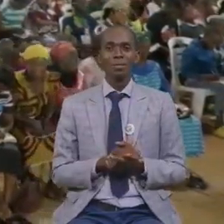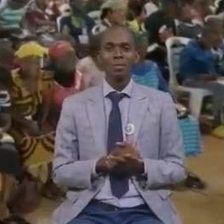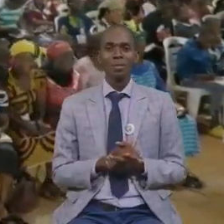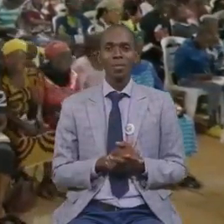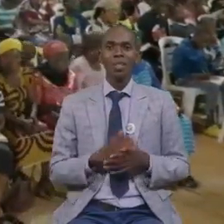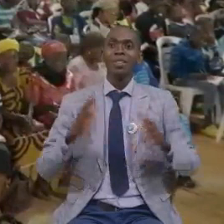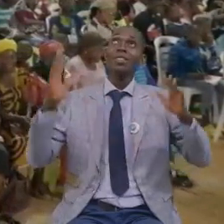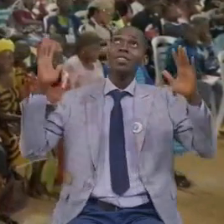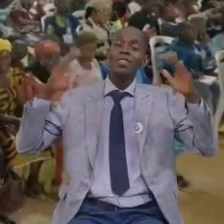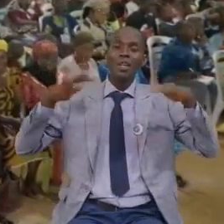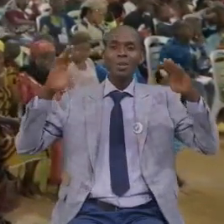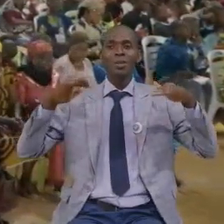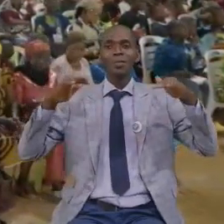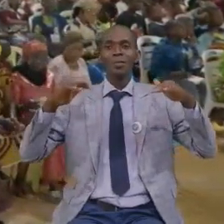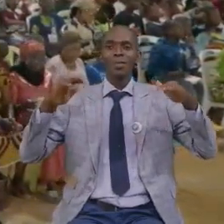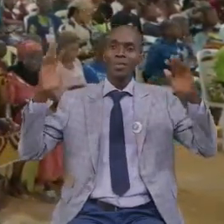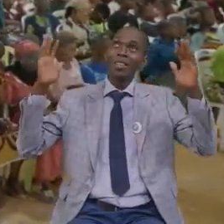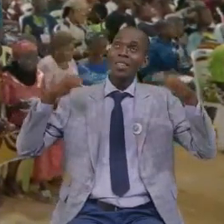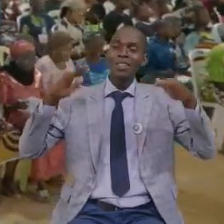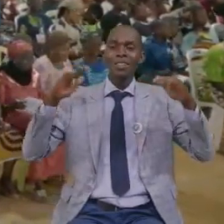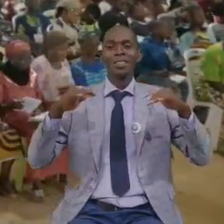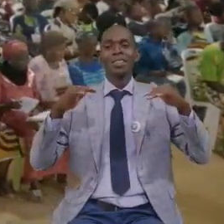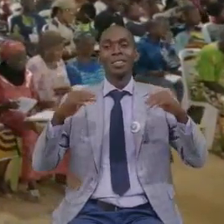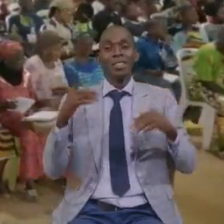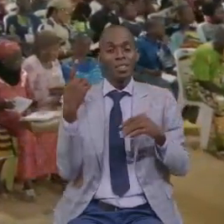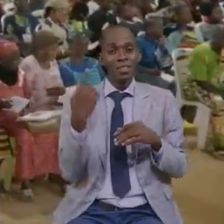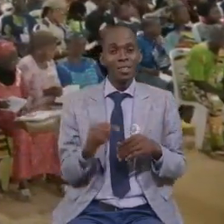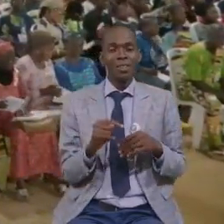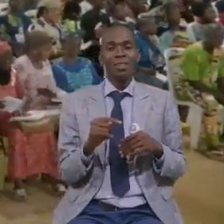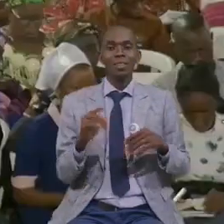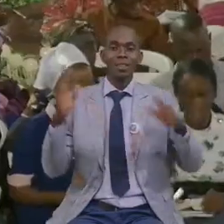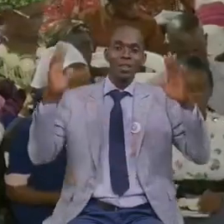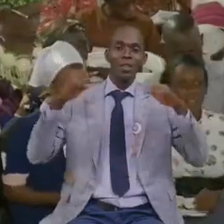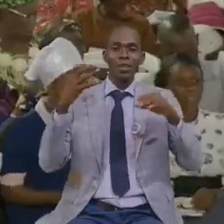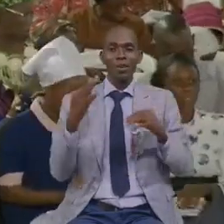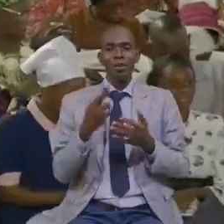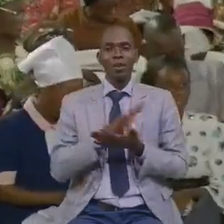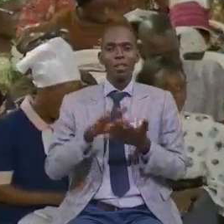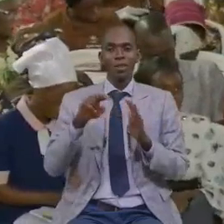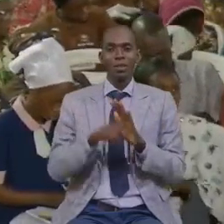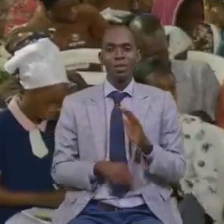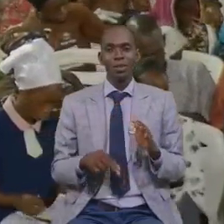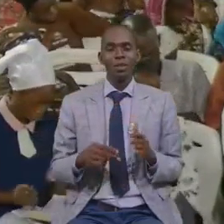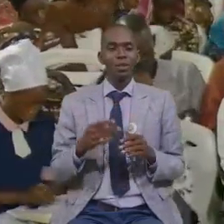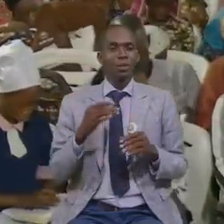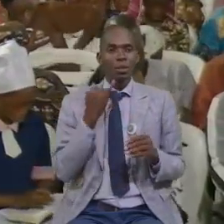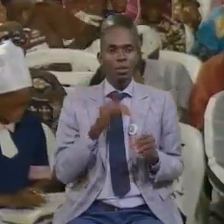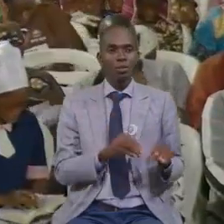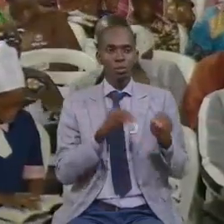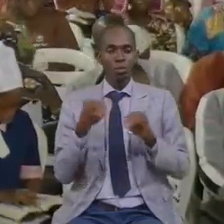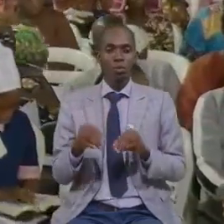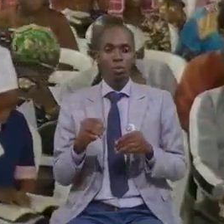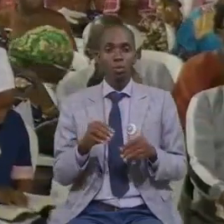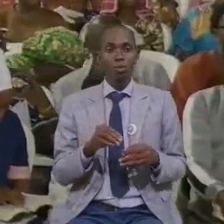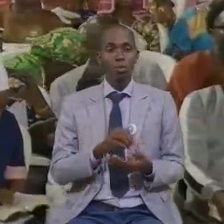Showers. Rain, the rain of righteousness. Look at it. Soak yourselves